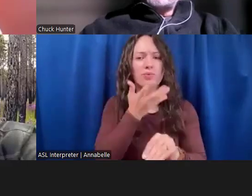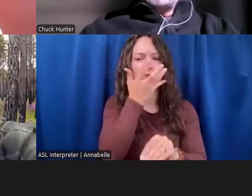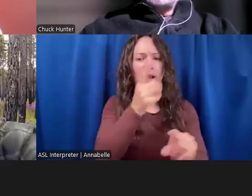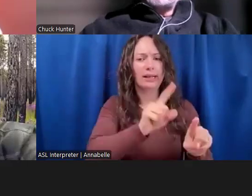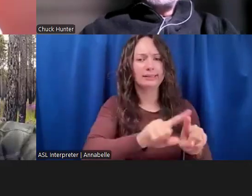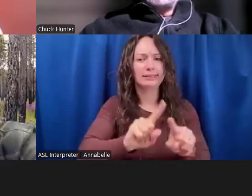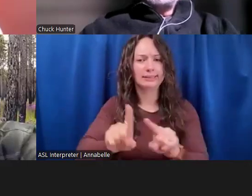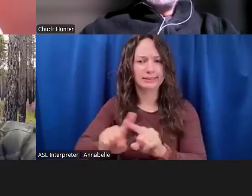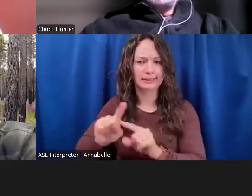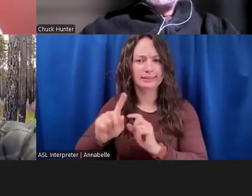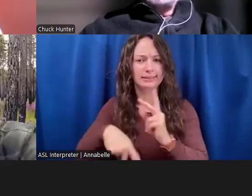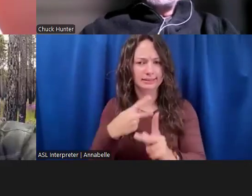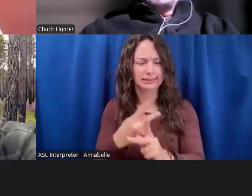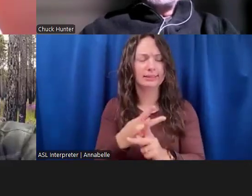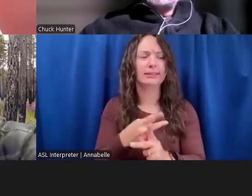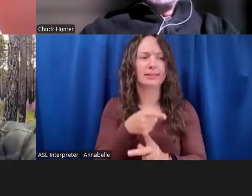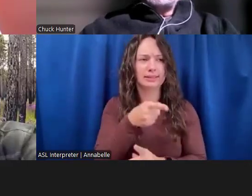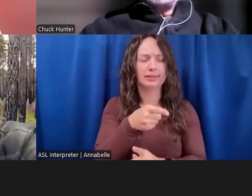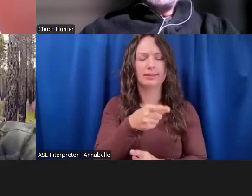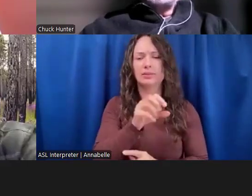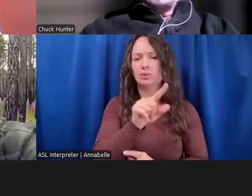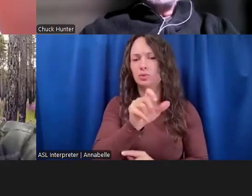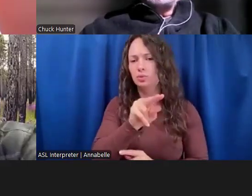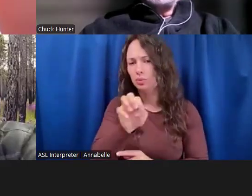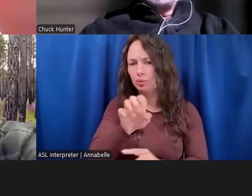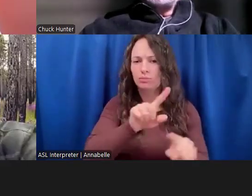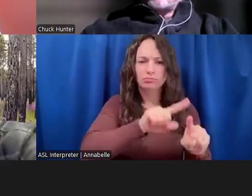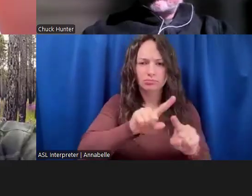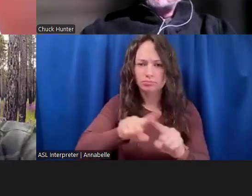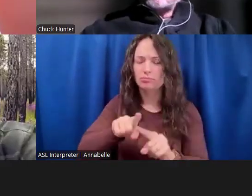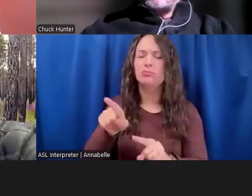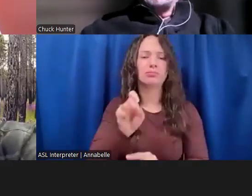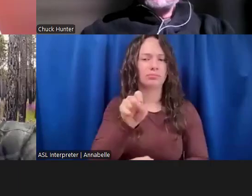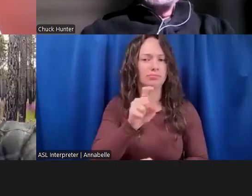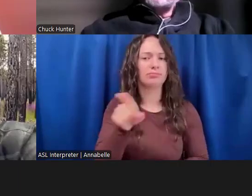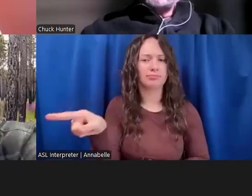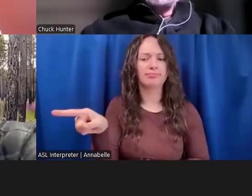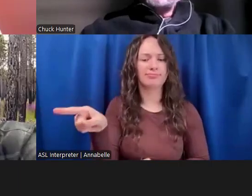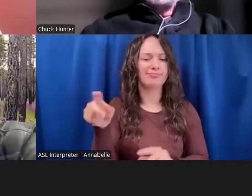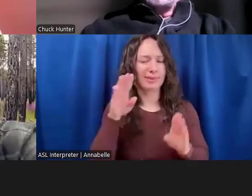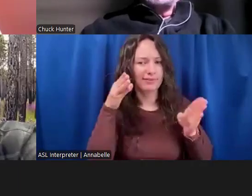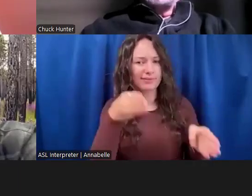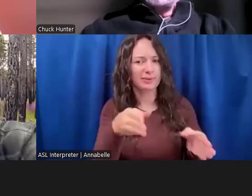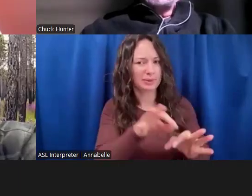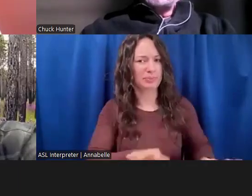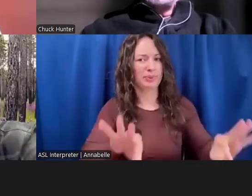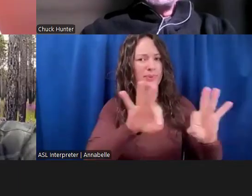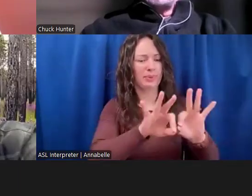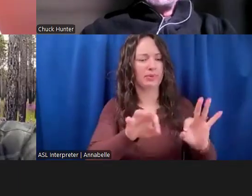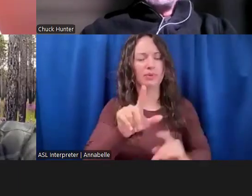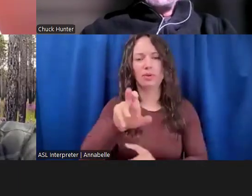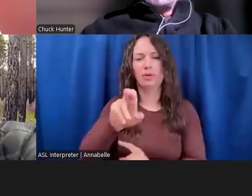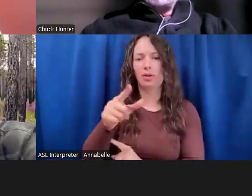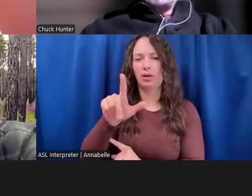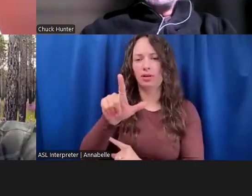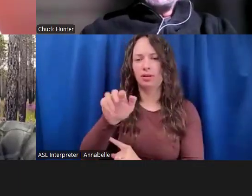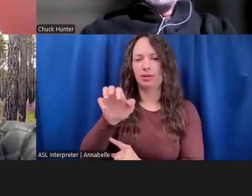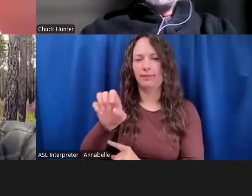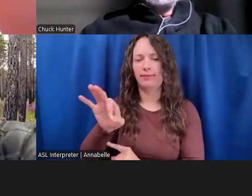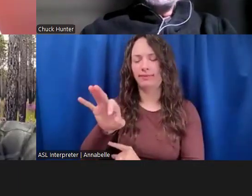different zones, just given the importance of, graminoids to those longleaf communities. But